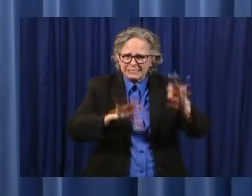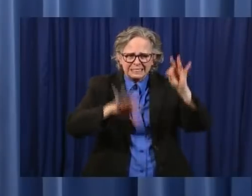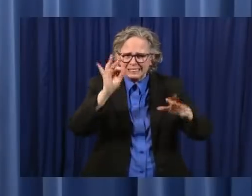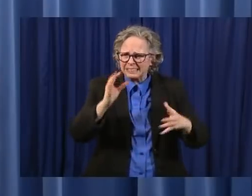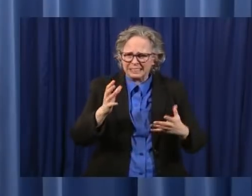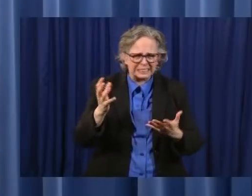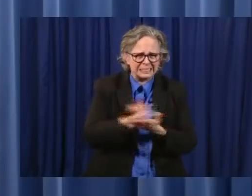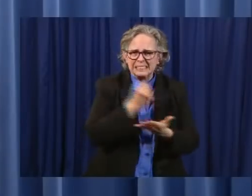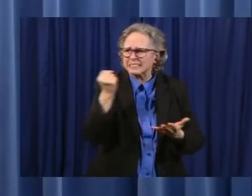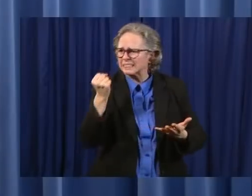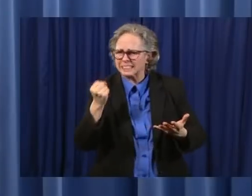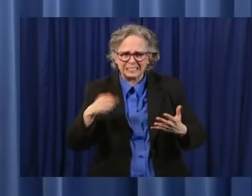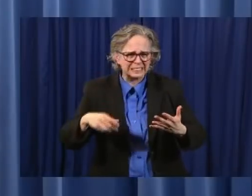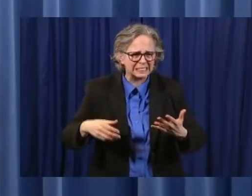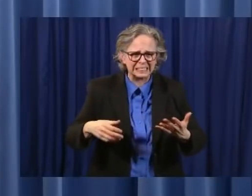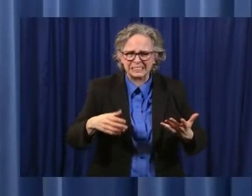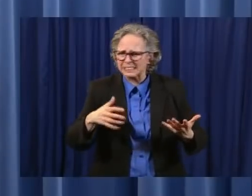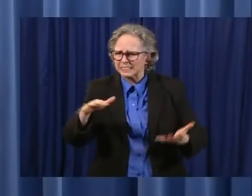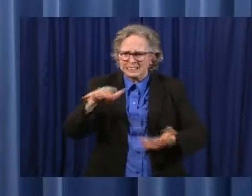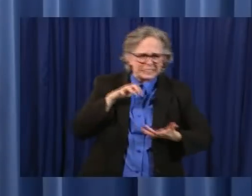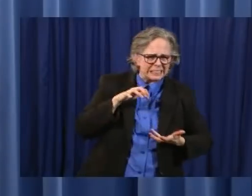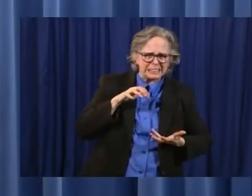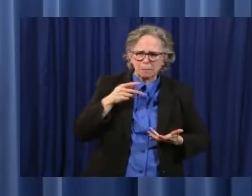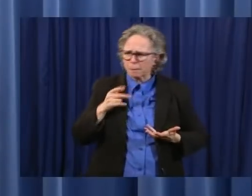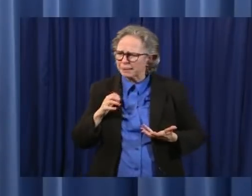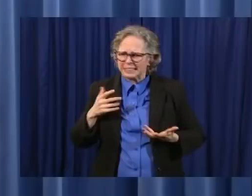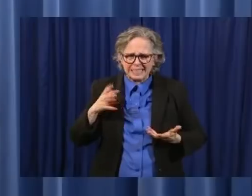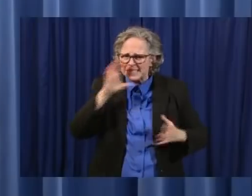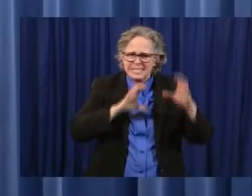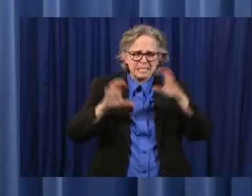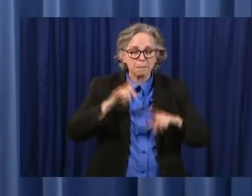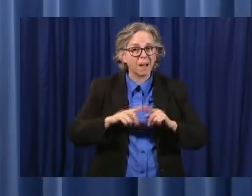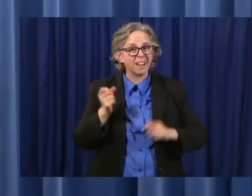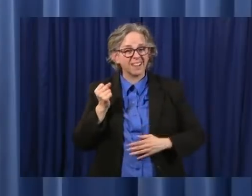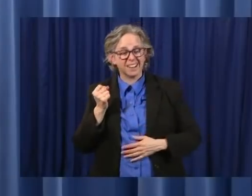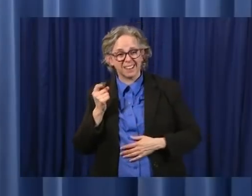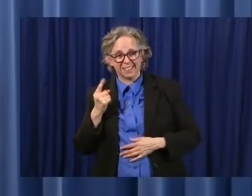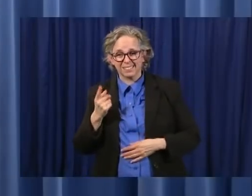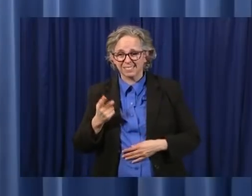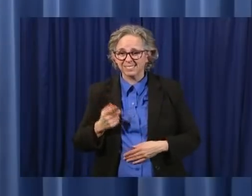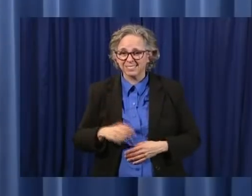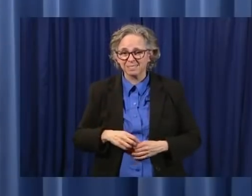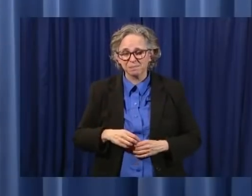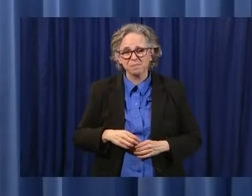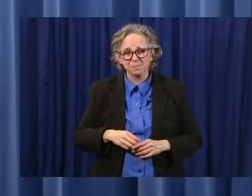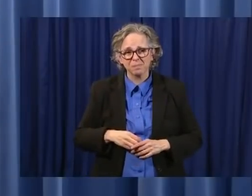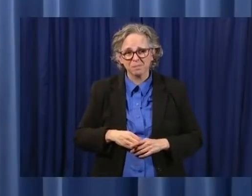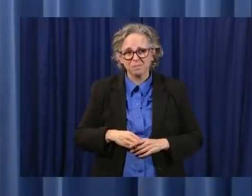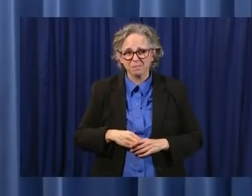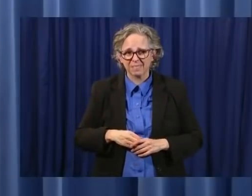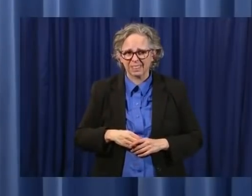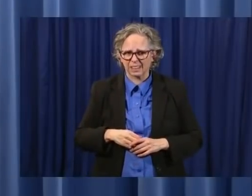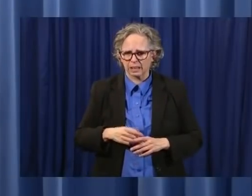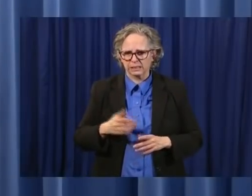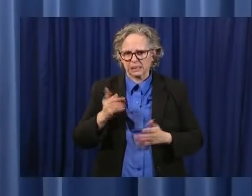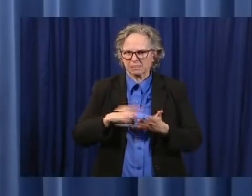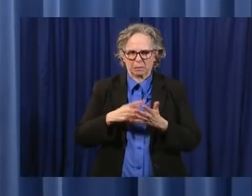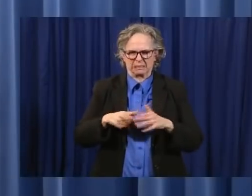the PPE that they need. But it is certainly, I'm sure, a work in